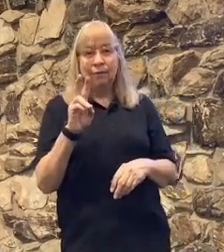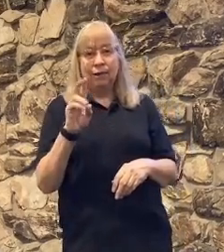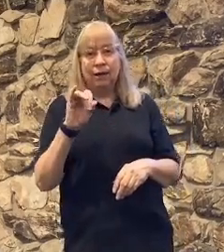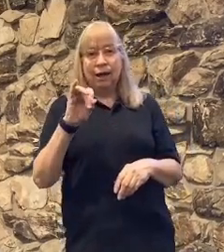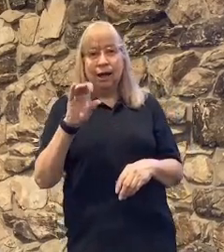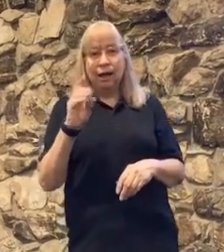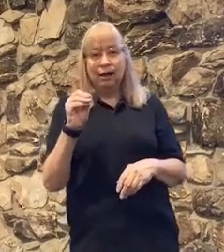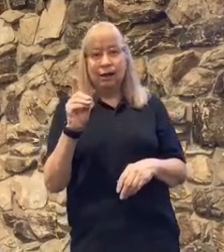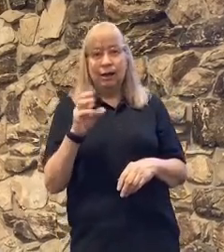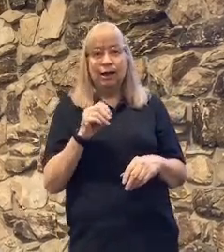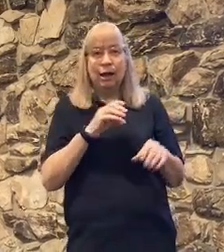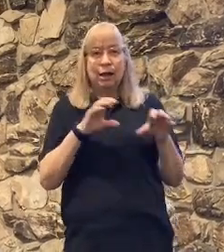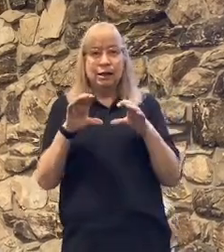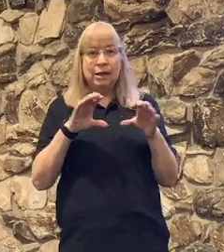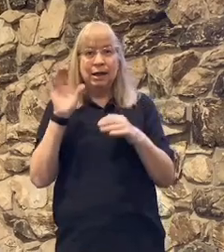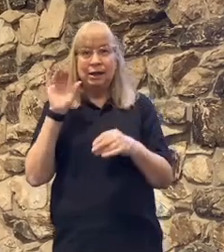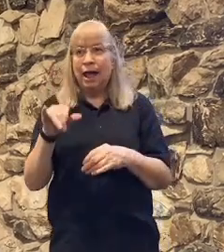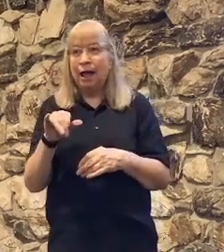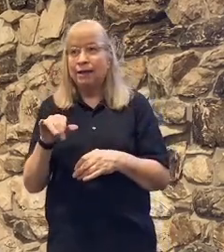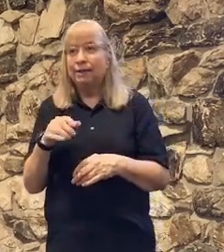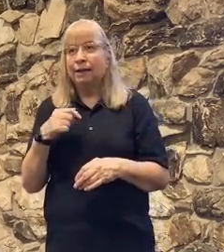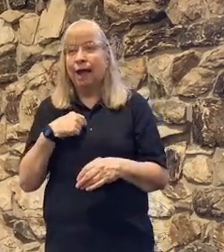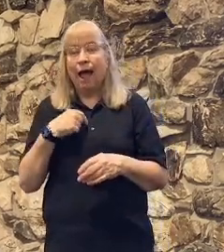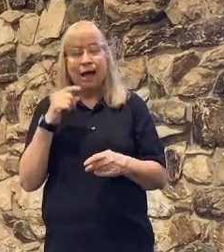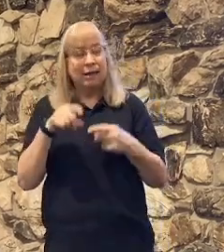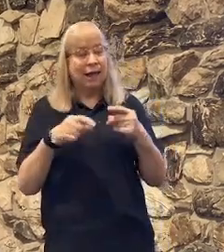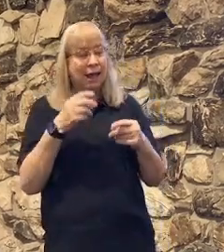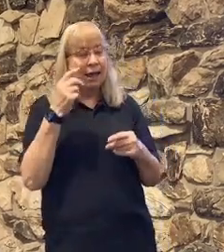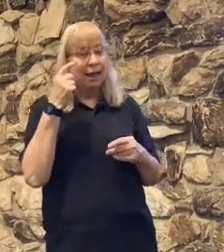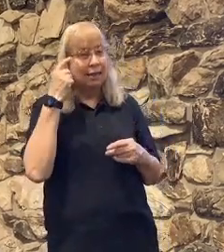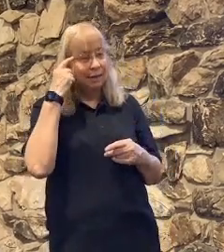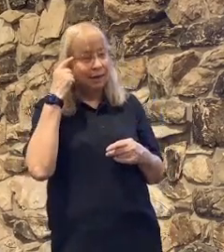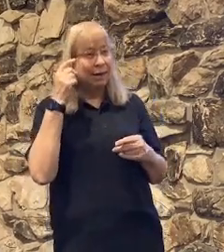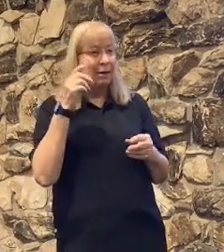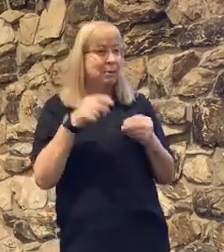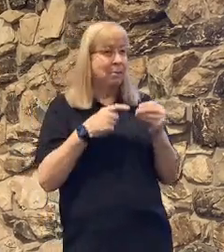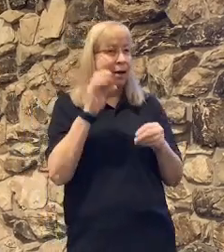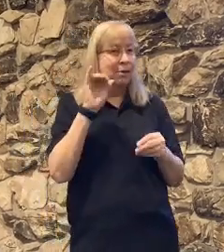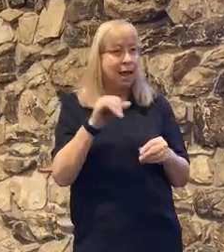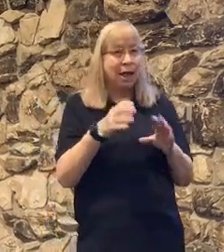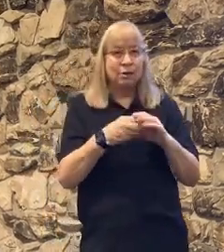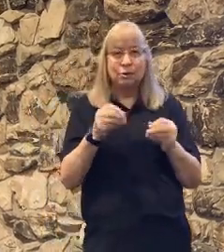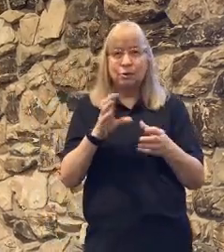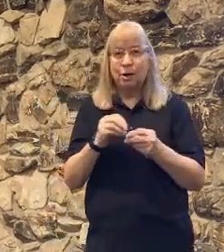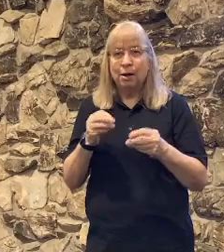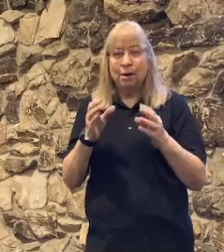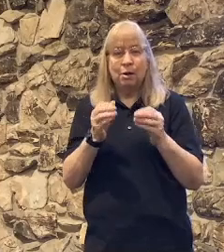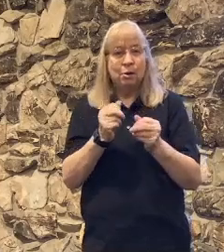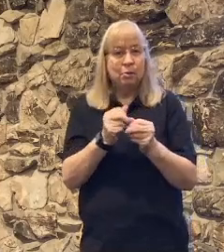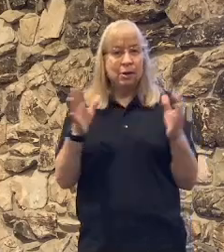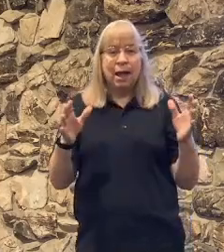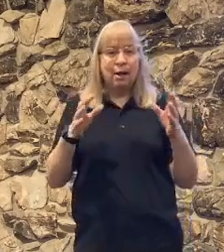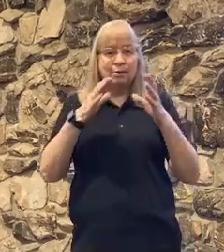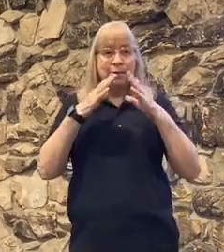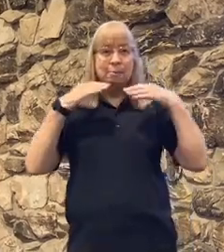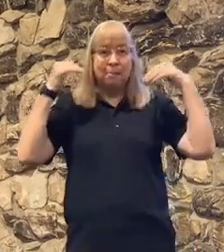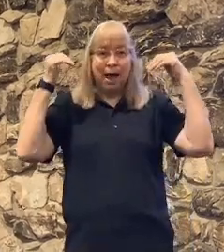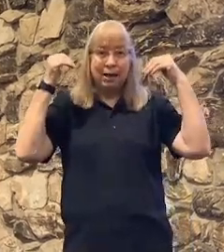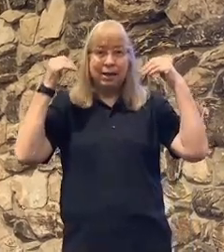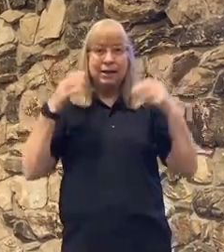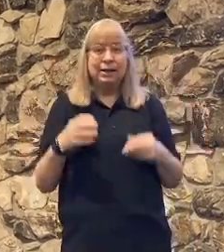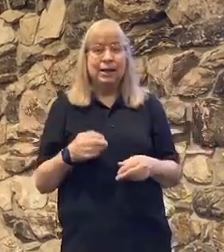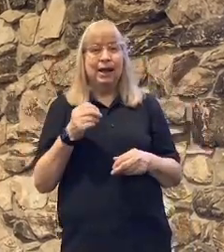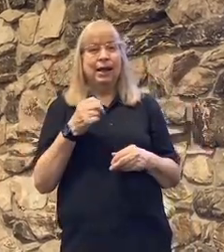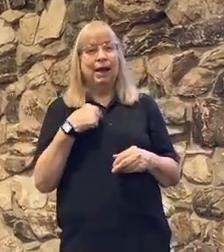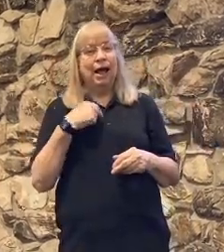I can't think of that story without smiling. And without thinking that in the worst times that I have, and